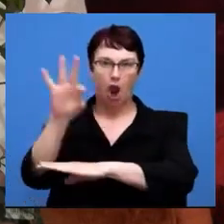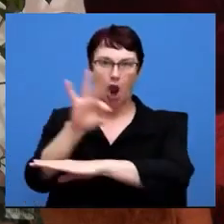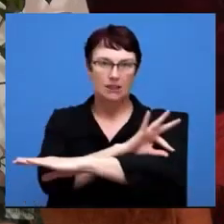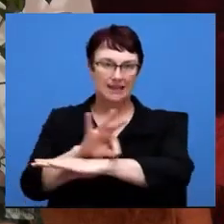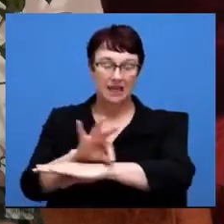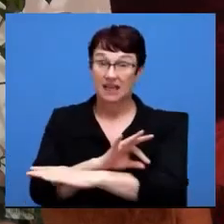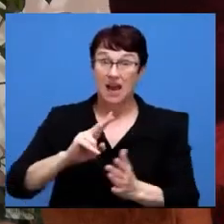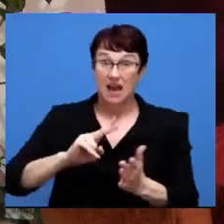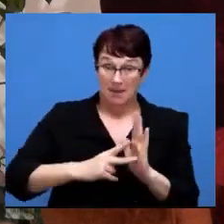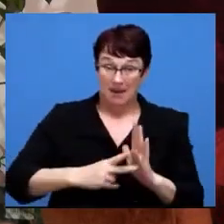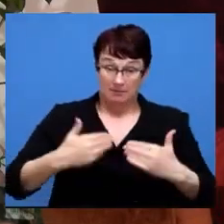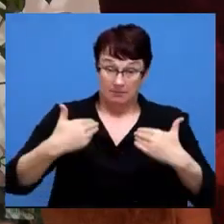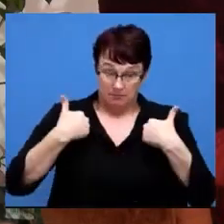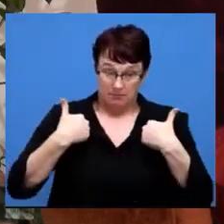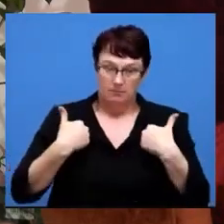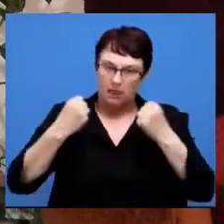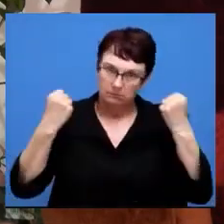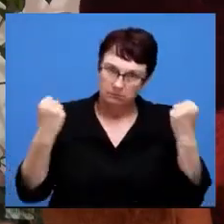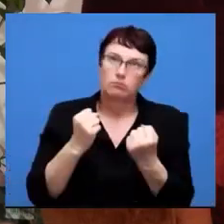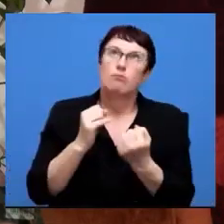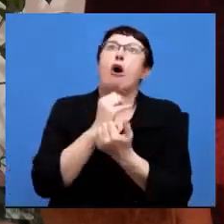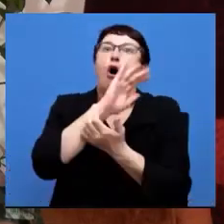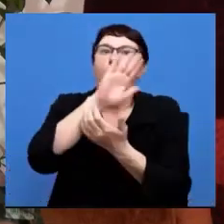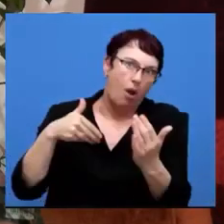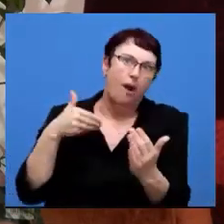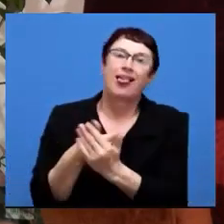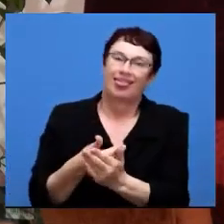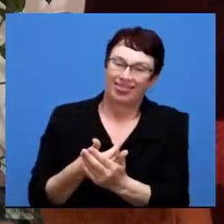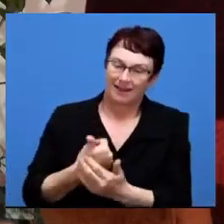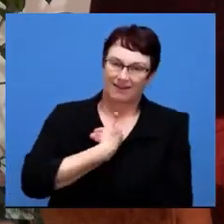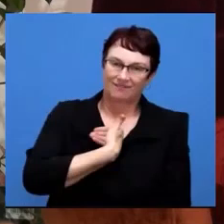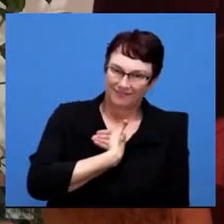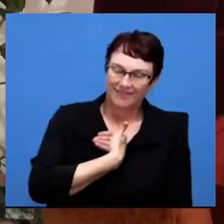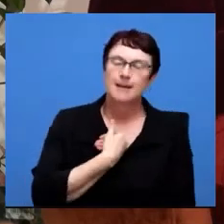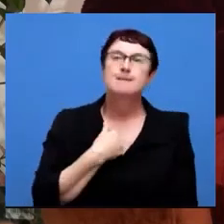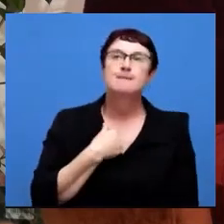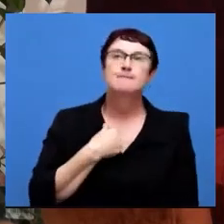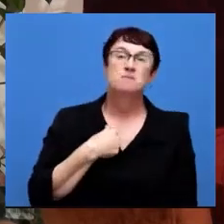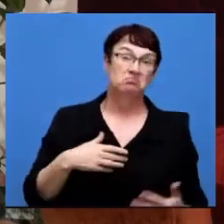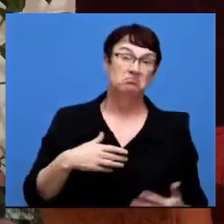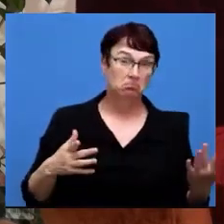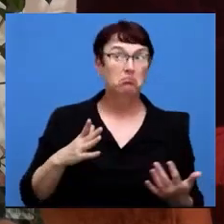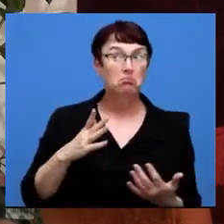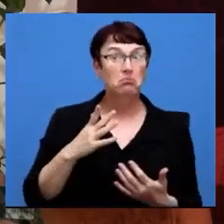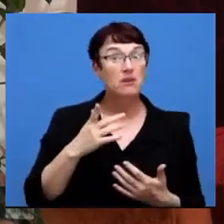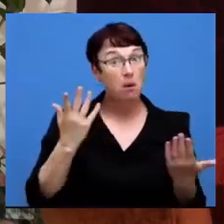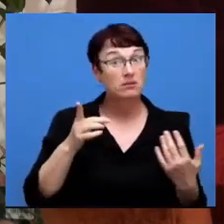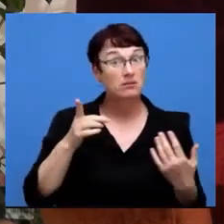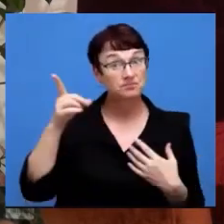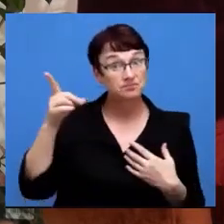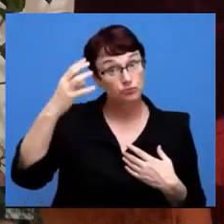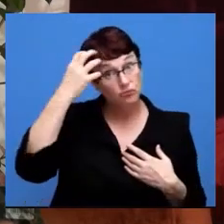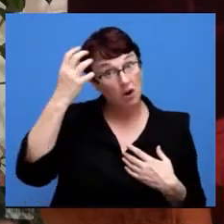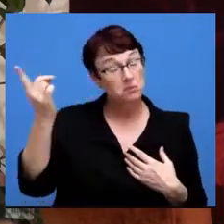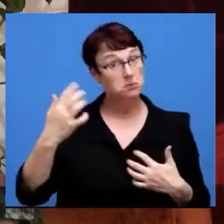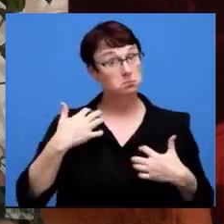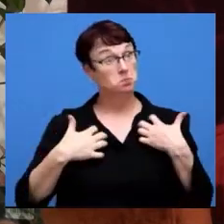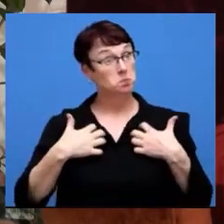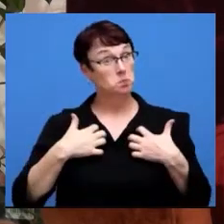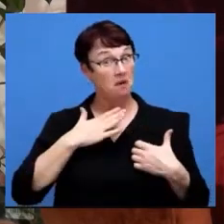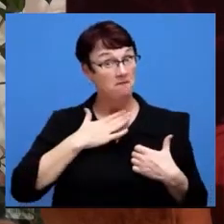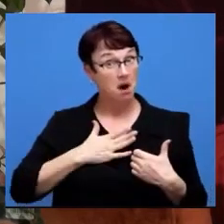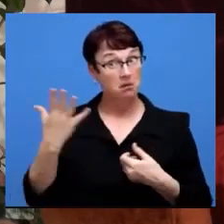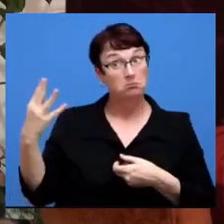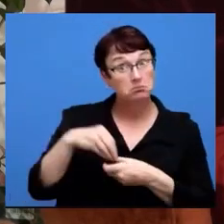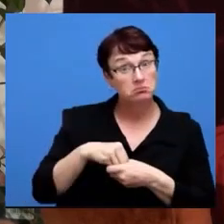to be done. Okay, so interest from the municipality, let's say, so this project was